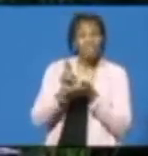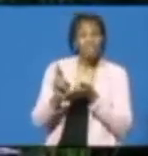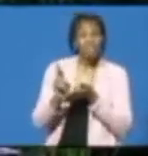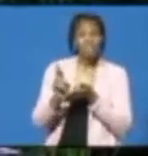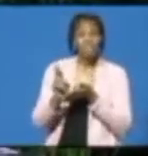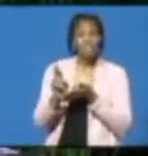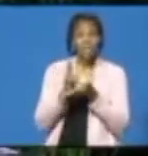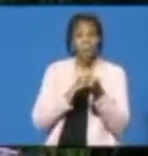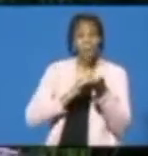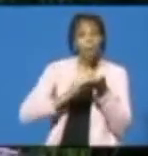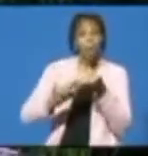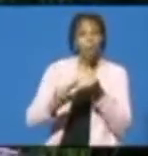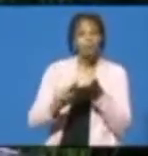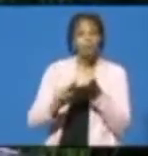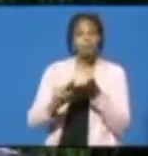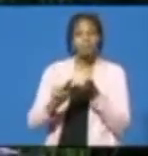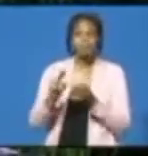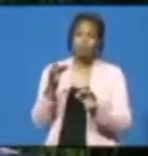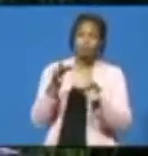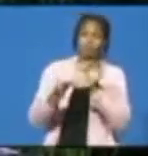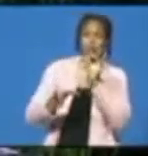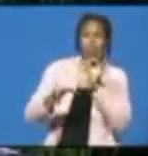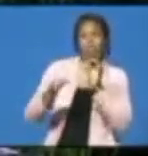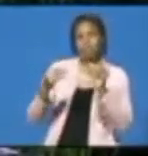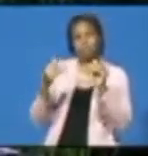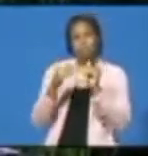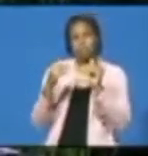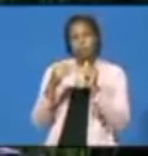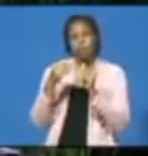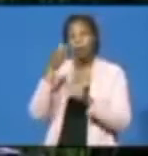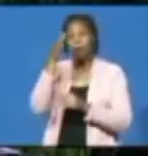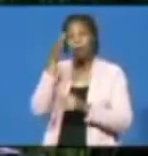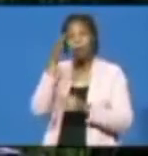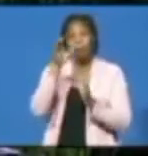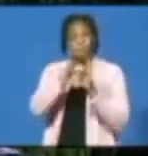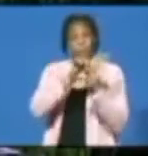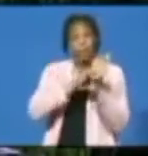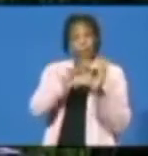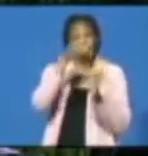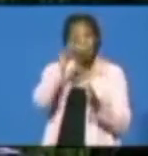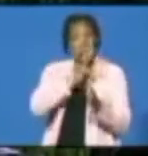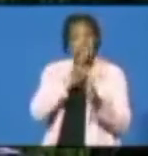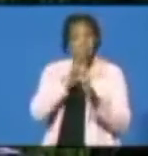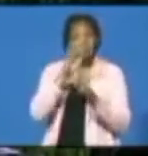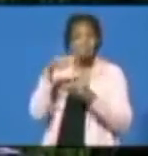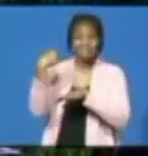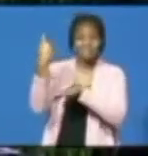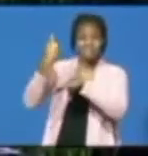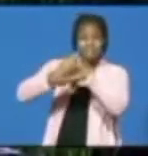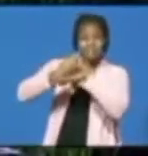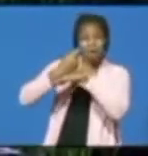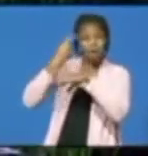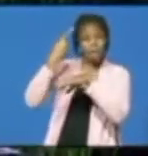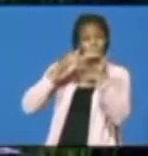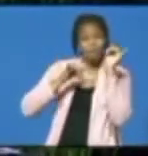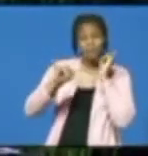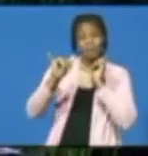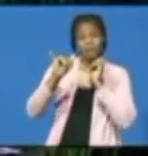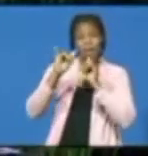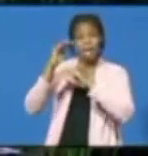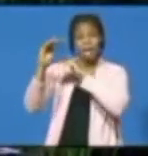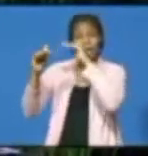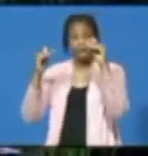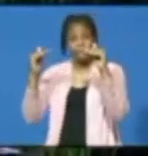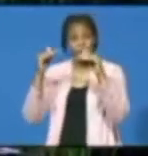They are holy. They are just. The commandments of the Lord stand forever. Heaven and earth